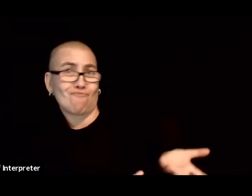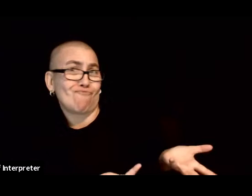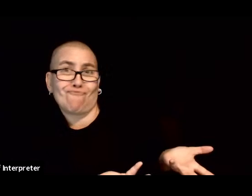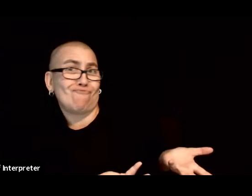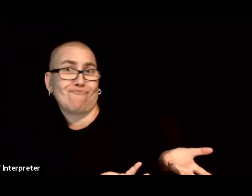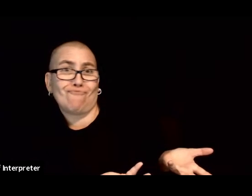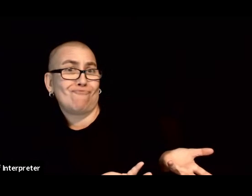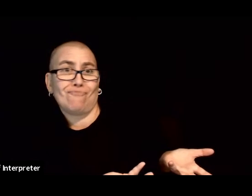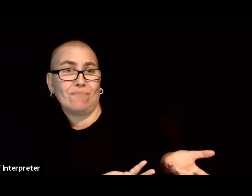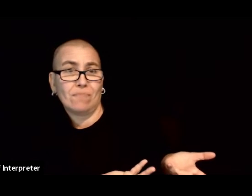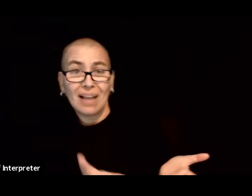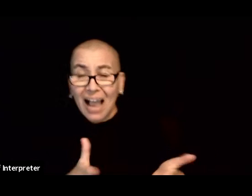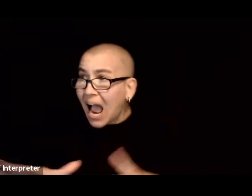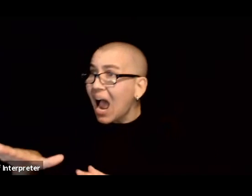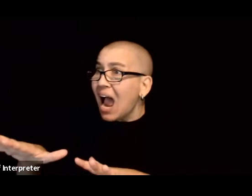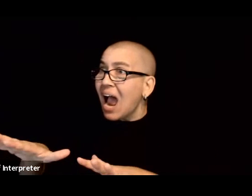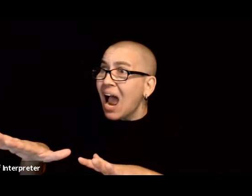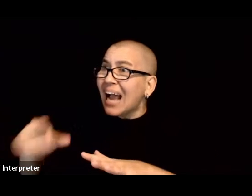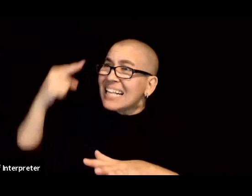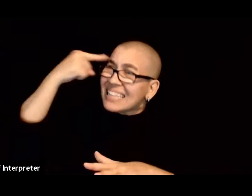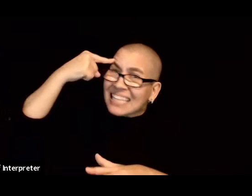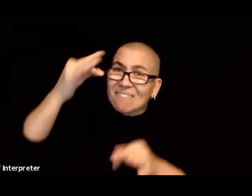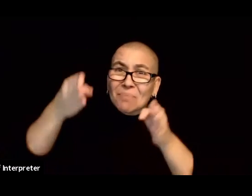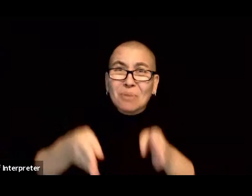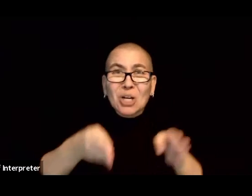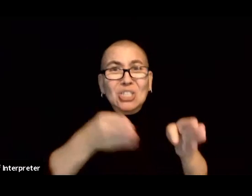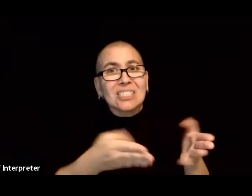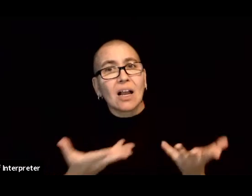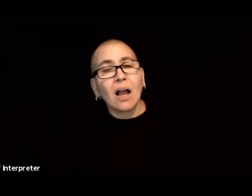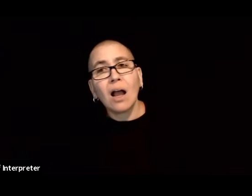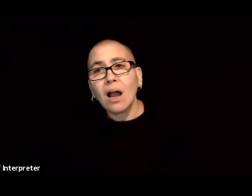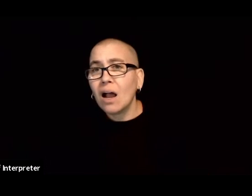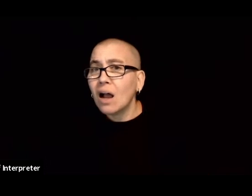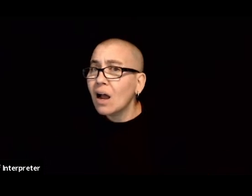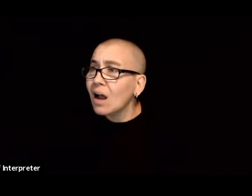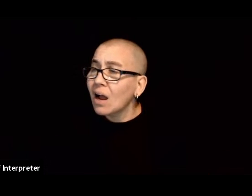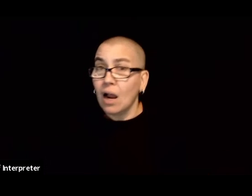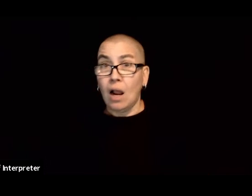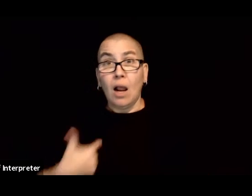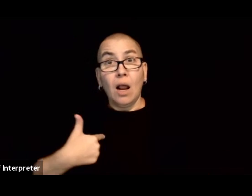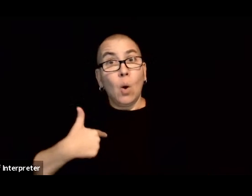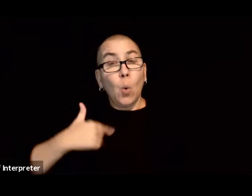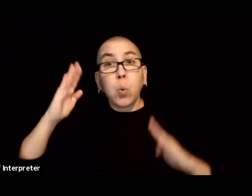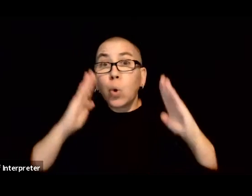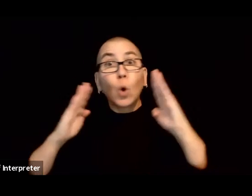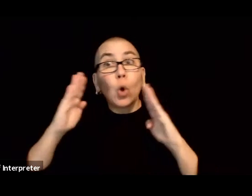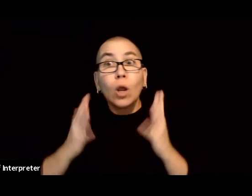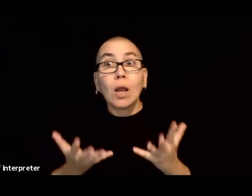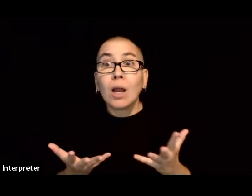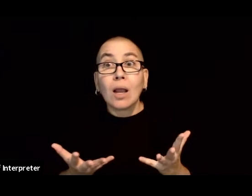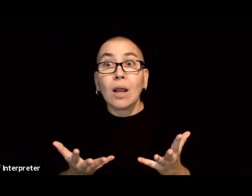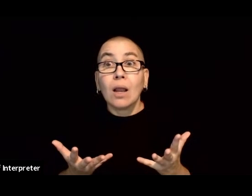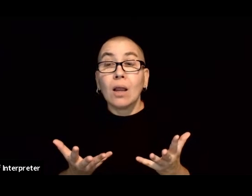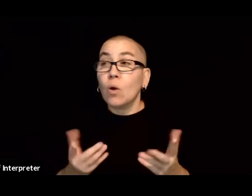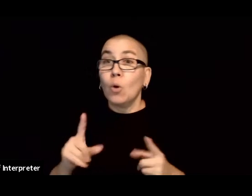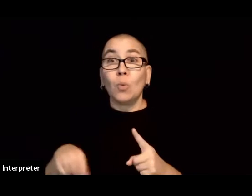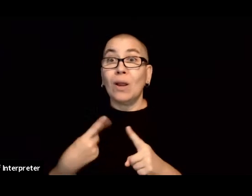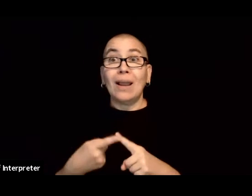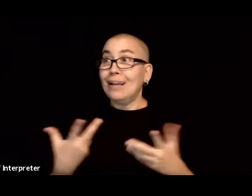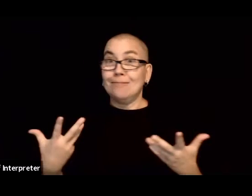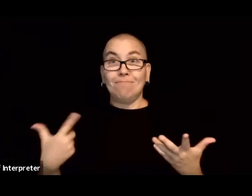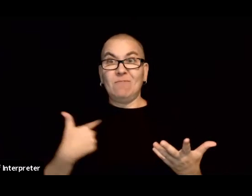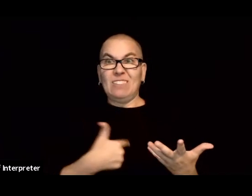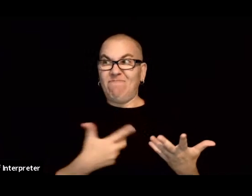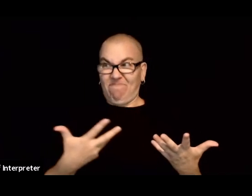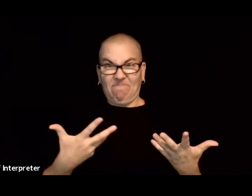guess one thing that I worry about is that when we talk about dialing back, we're